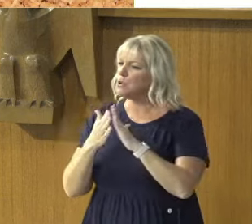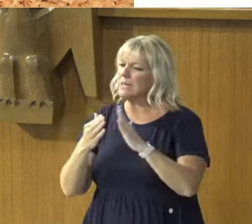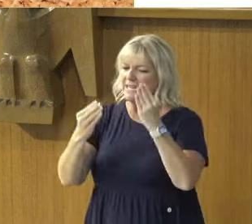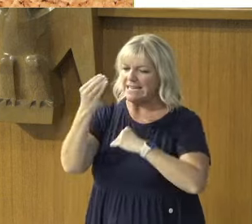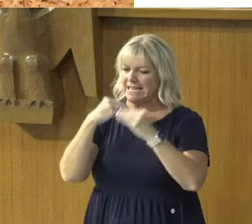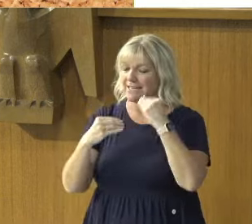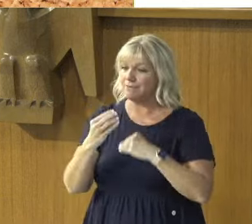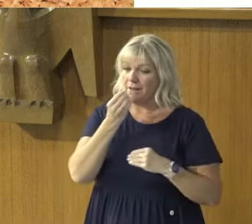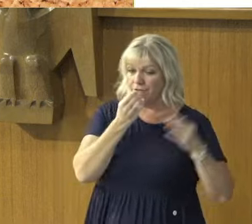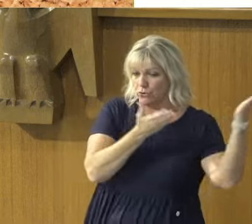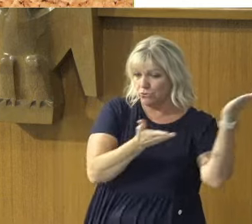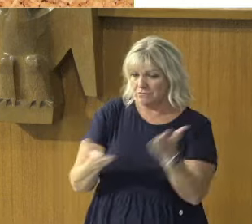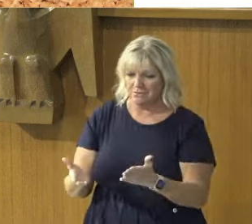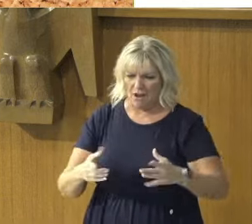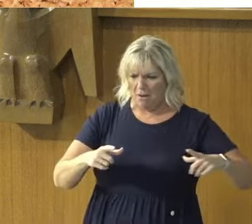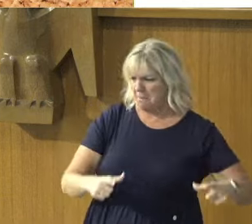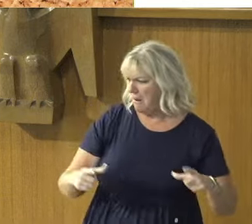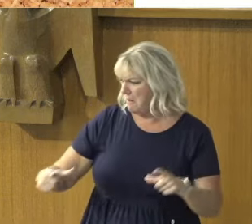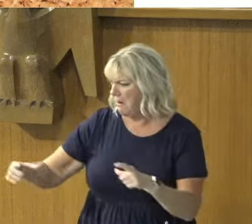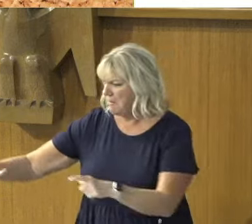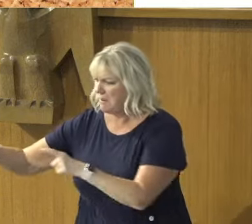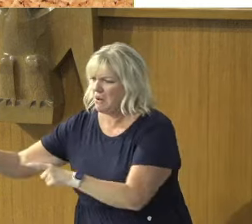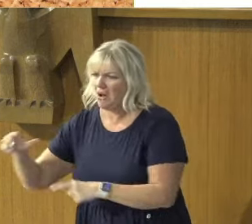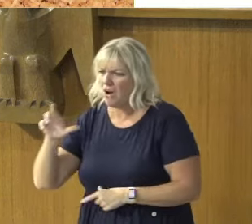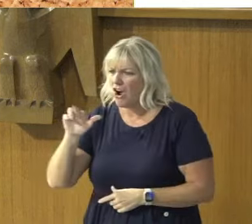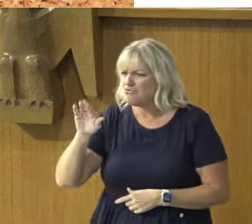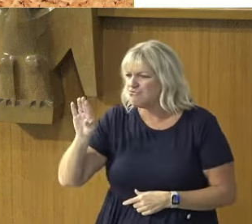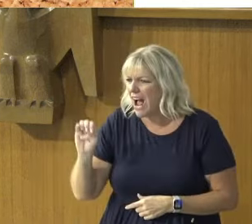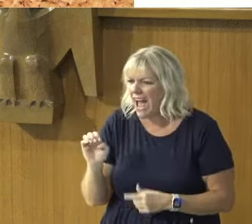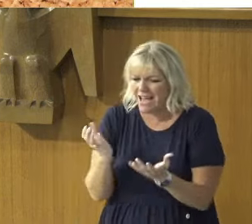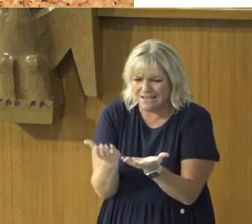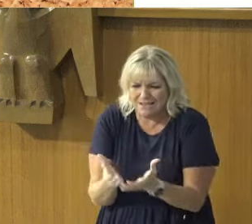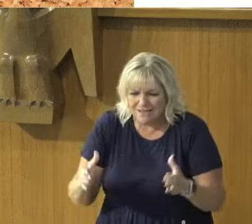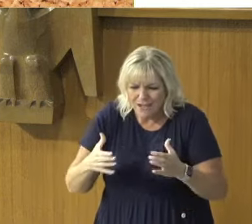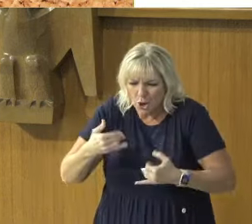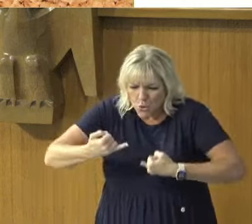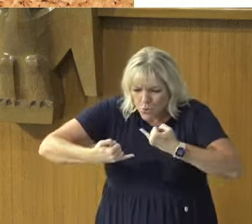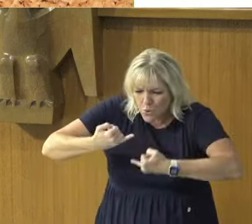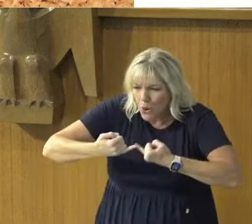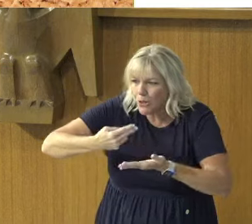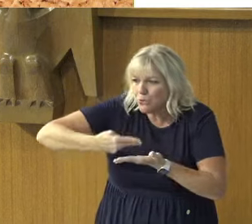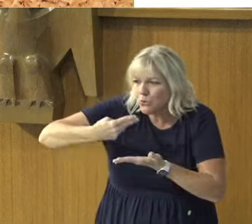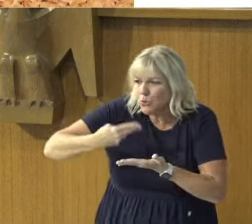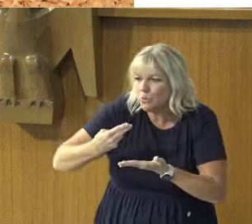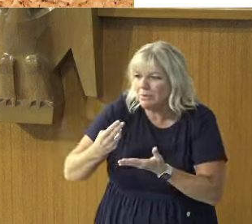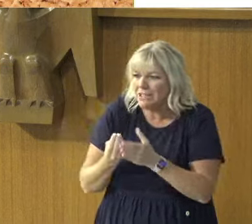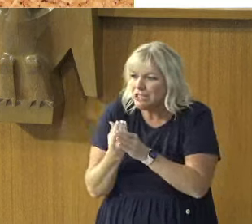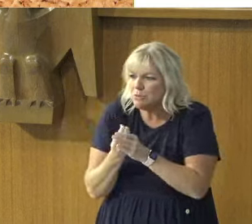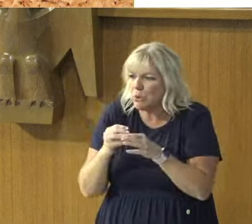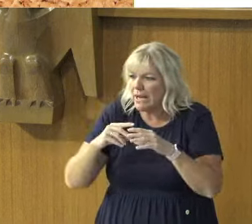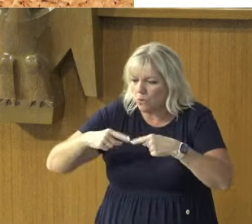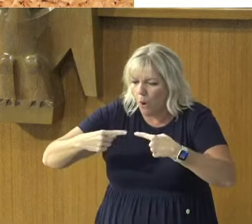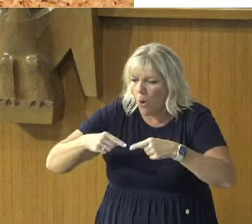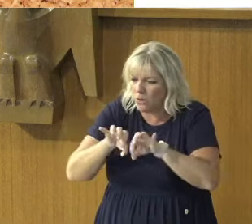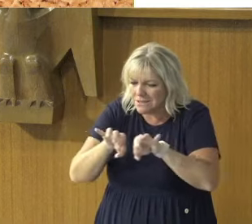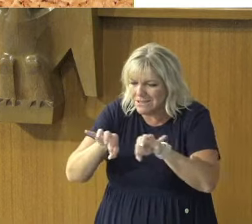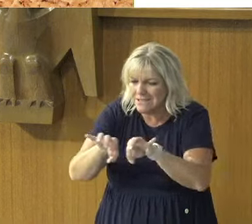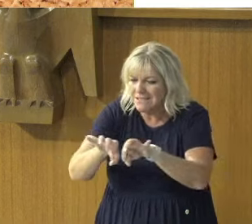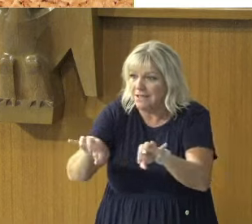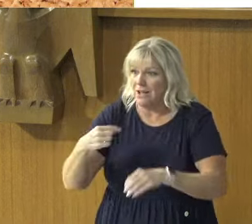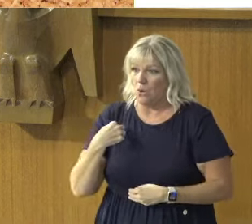delivered, plates heaping with steaming rice and big bowls of noodle soup and platters of spring rolls. And we had